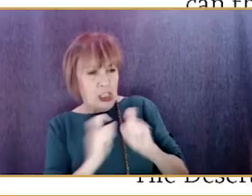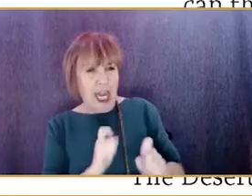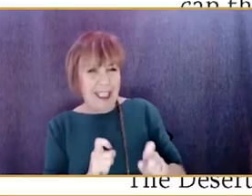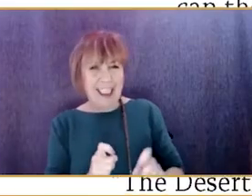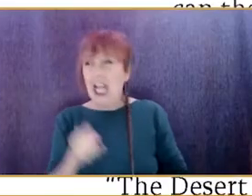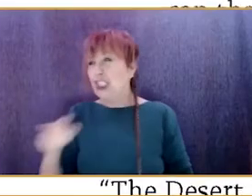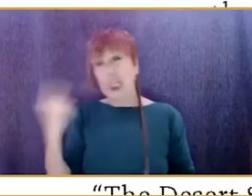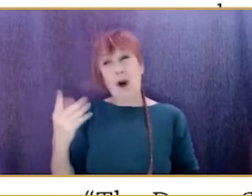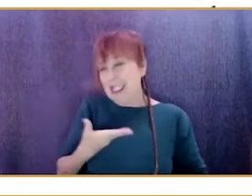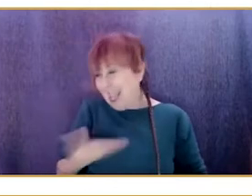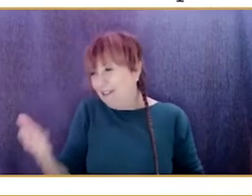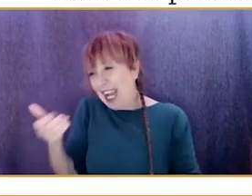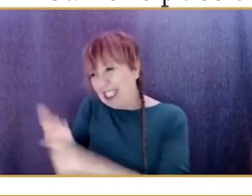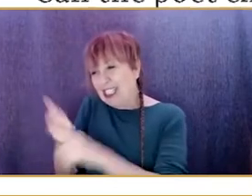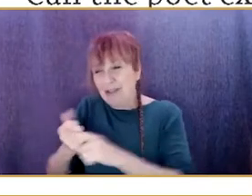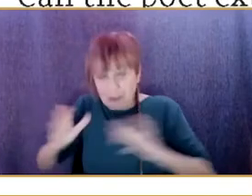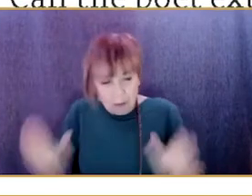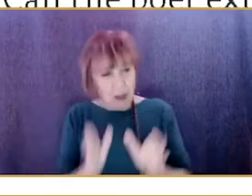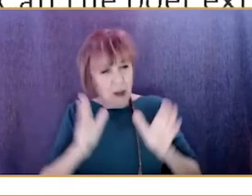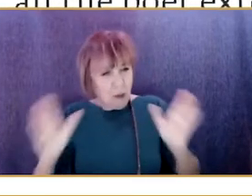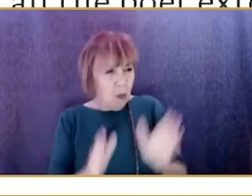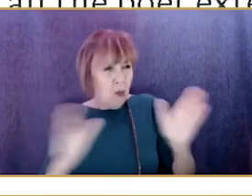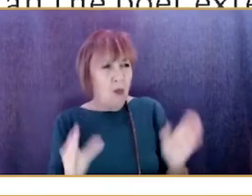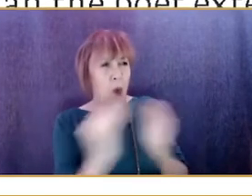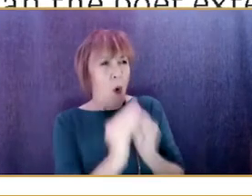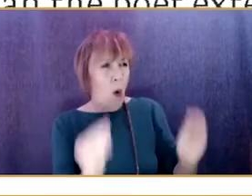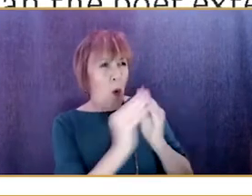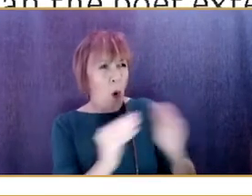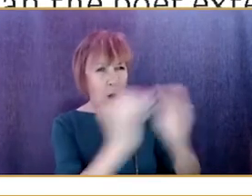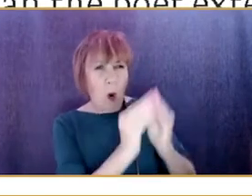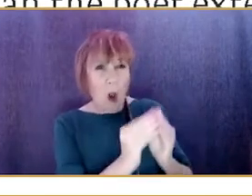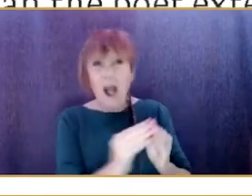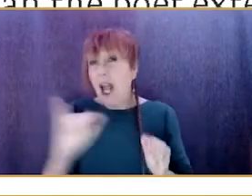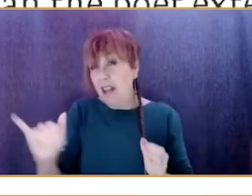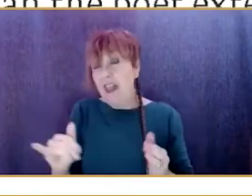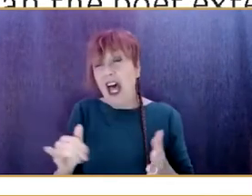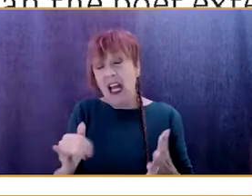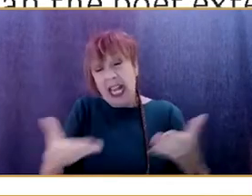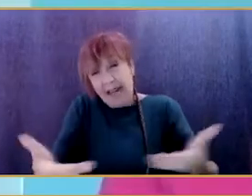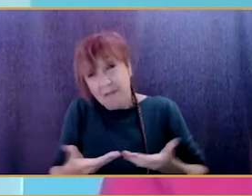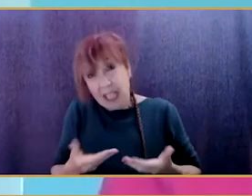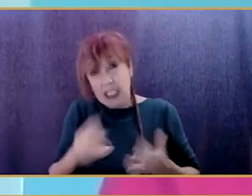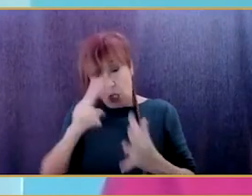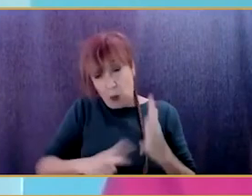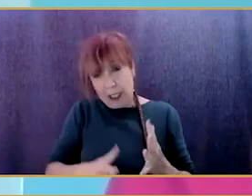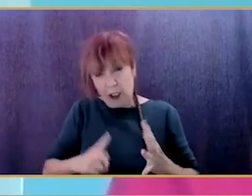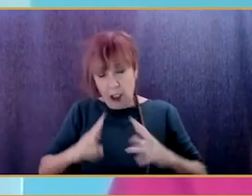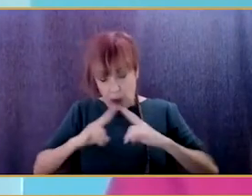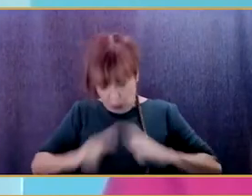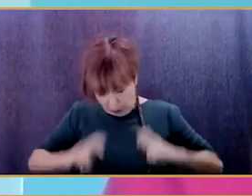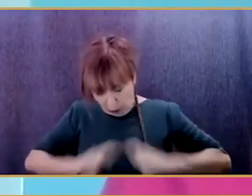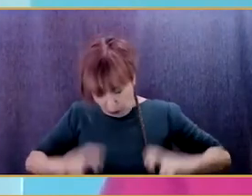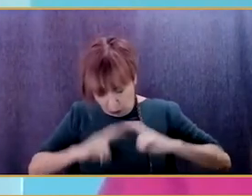way? She's always inviting herself to push further Which I think in turn invites the reader to push further And invites us to go